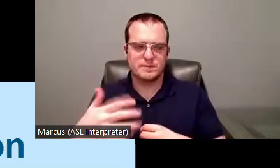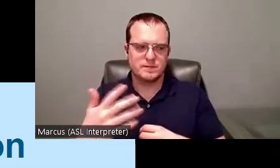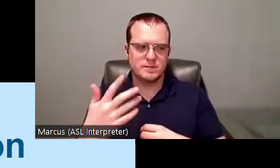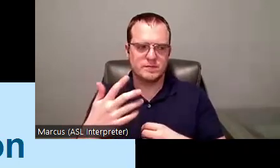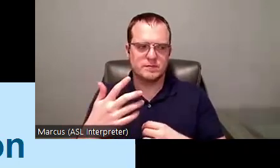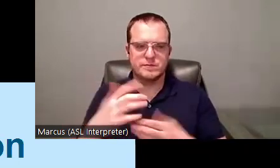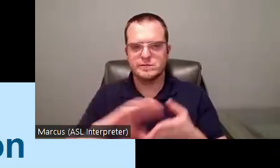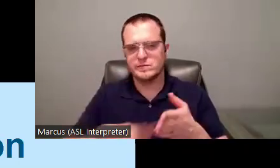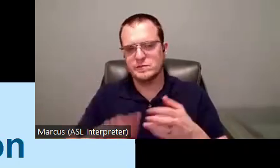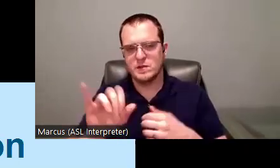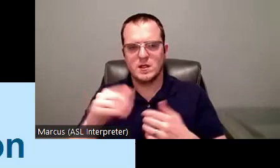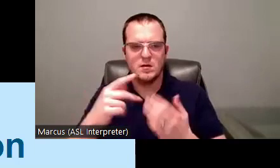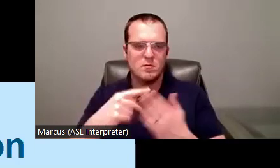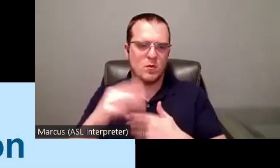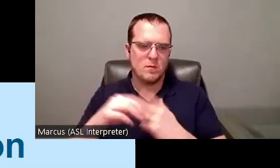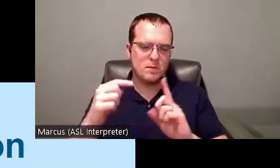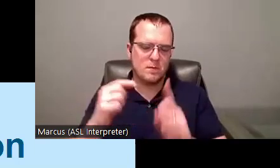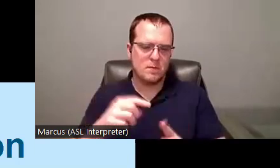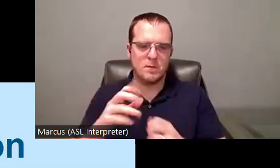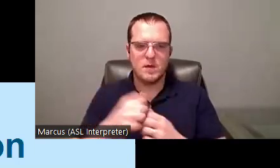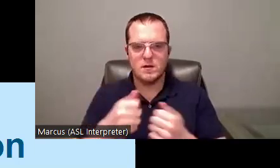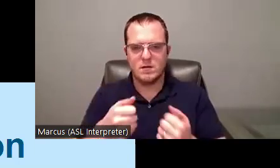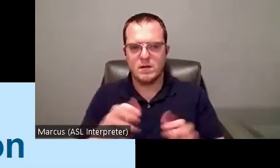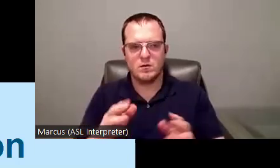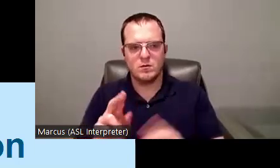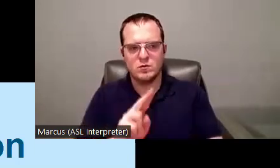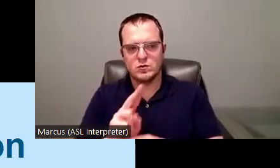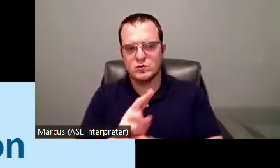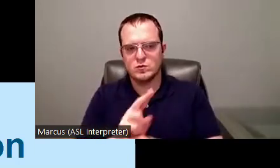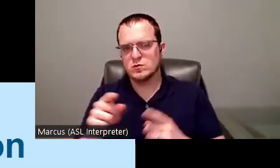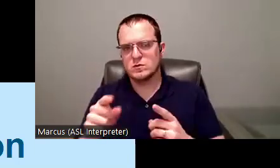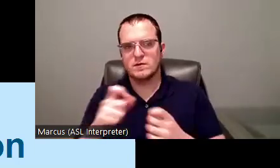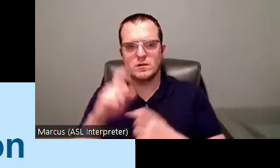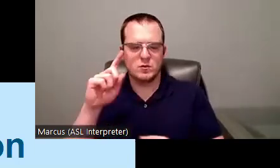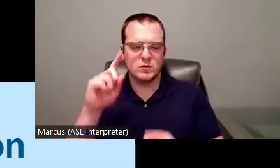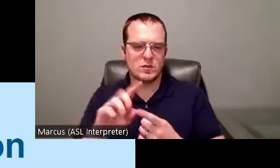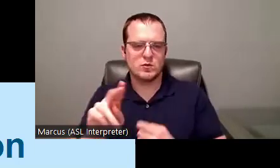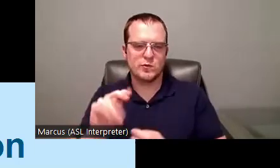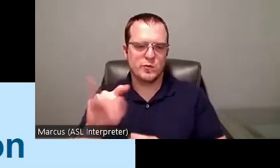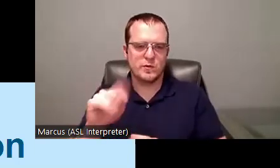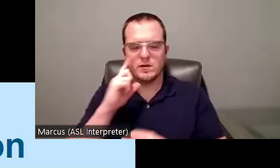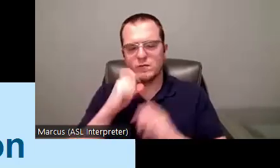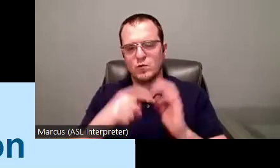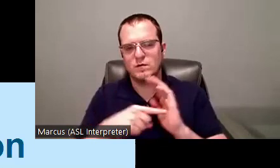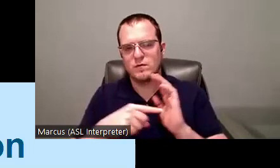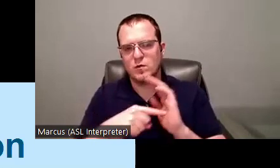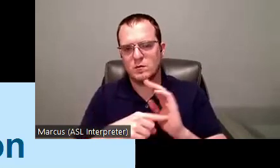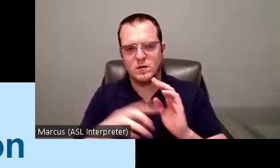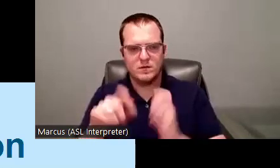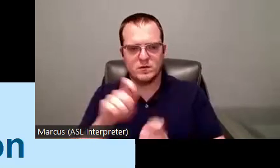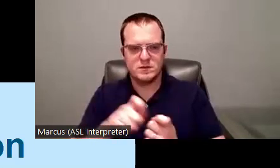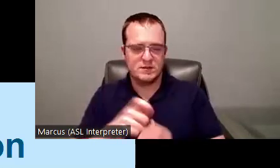dissuaded from using the program, and that's an allowable use if there is a reduction in units, affordable units for that reason